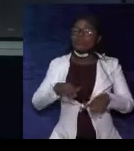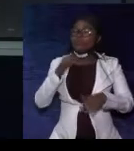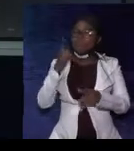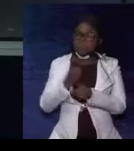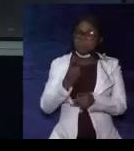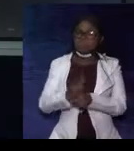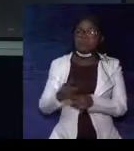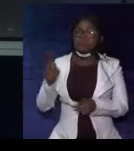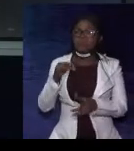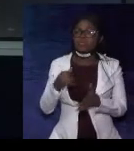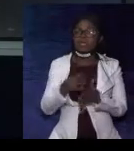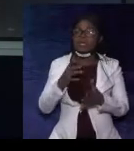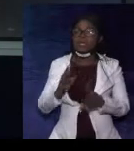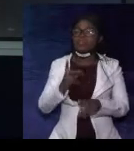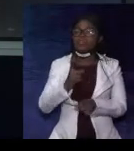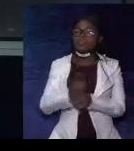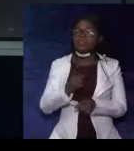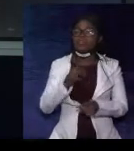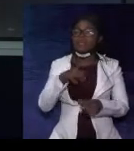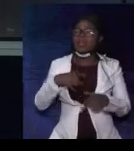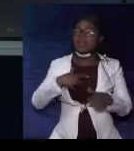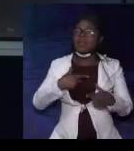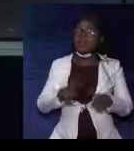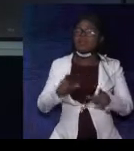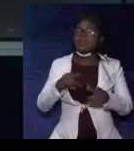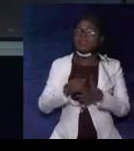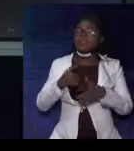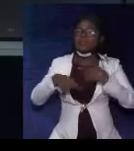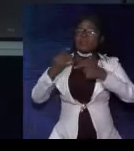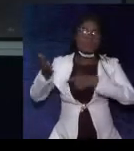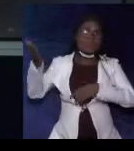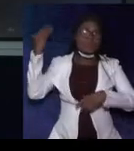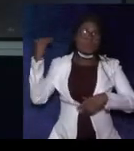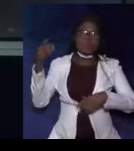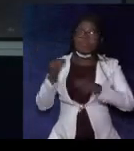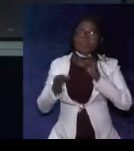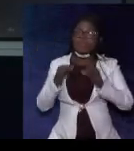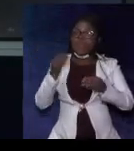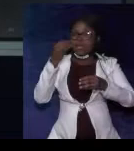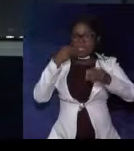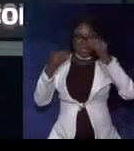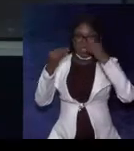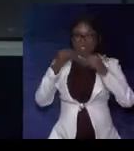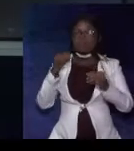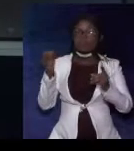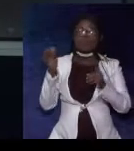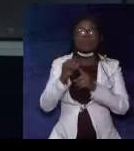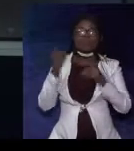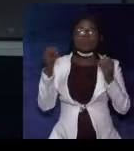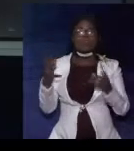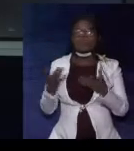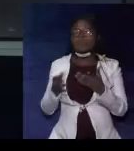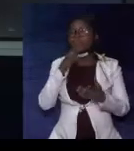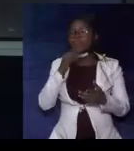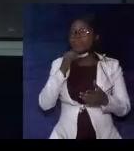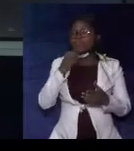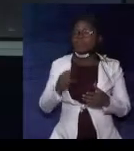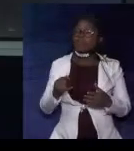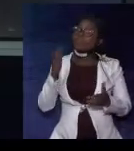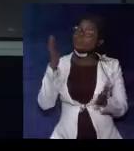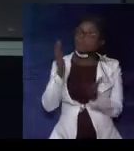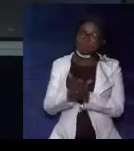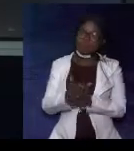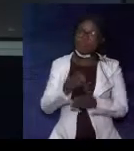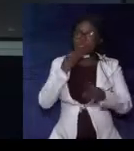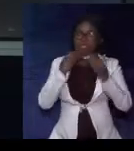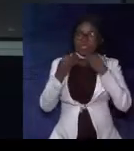your produce or eat it and just let it go away. You record it to know if you have eaten too much or you need to stop eating some of your